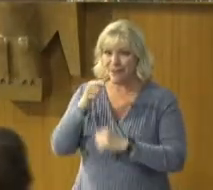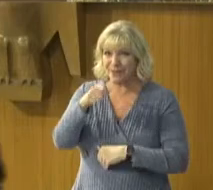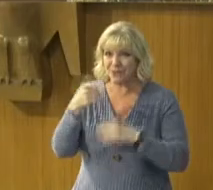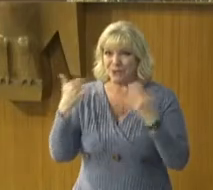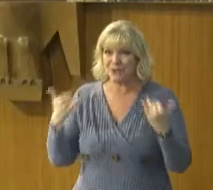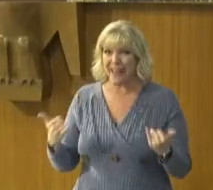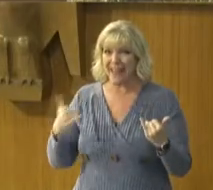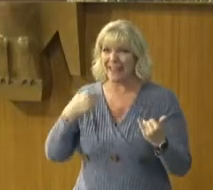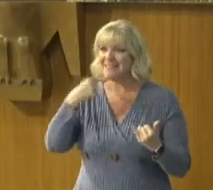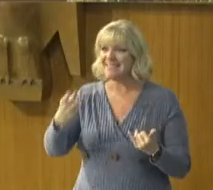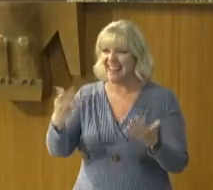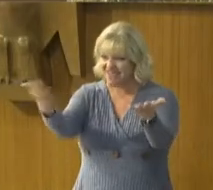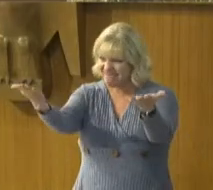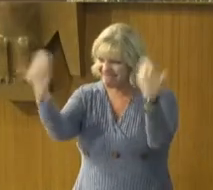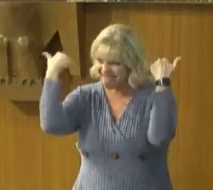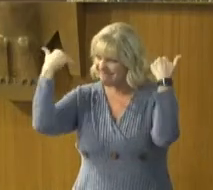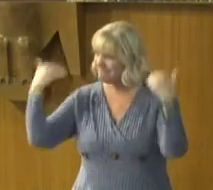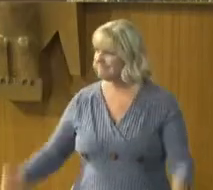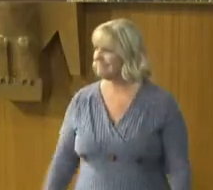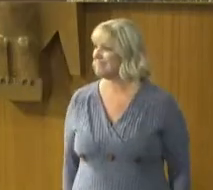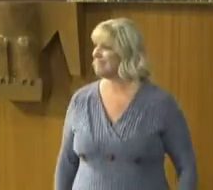them up.